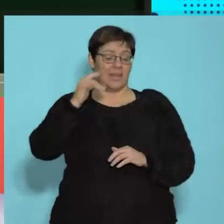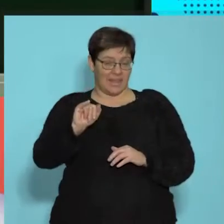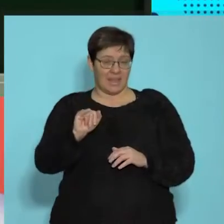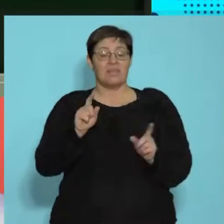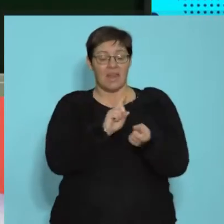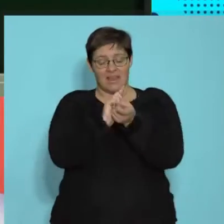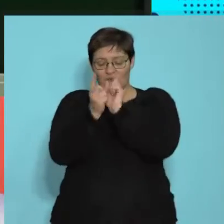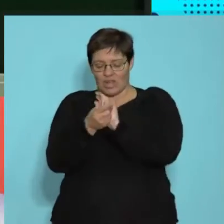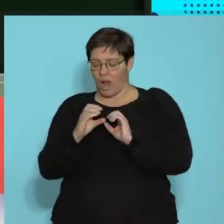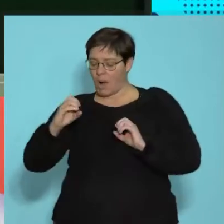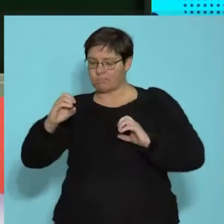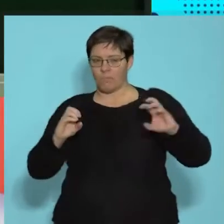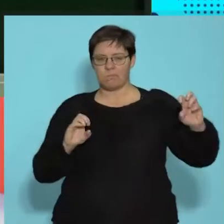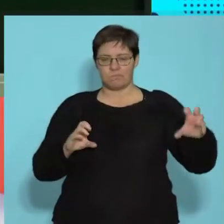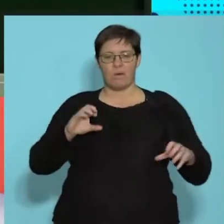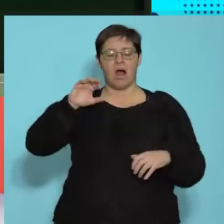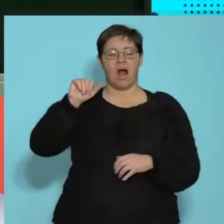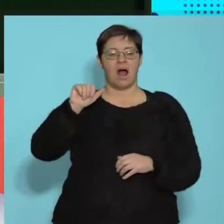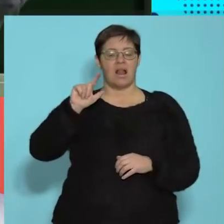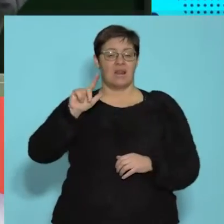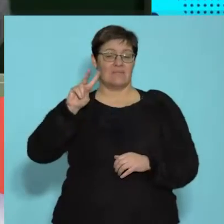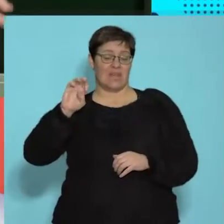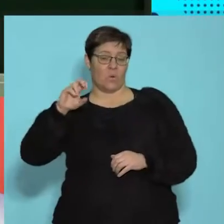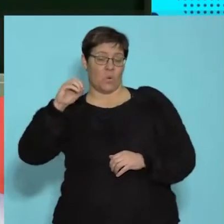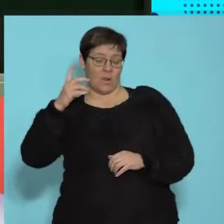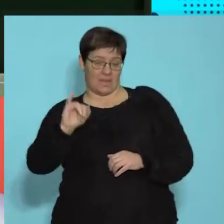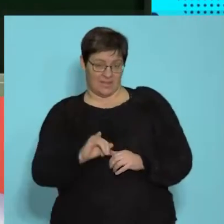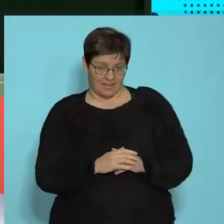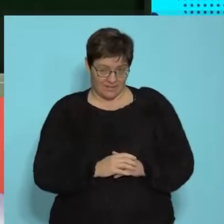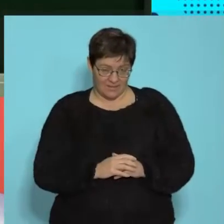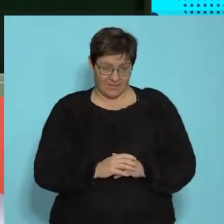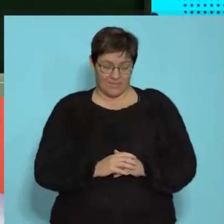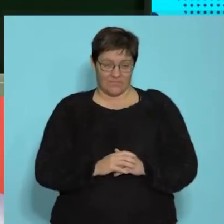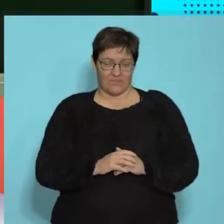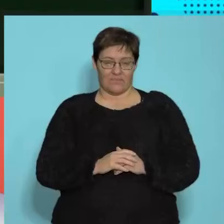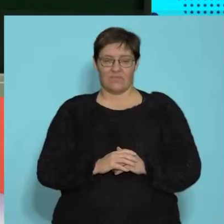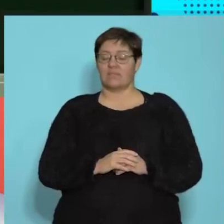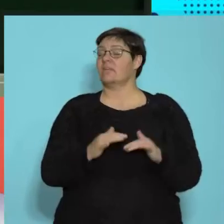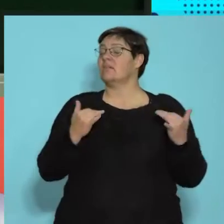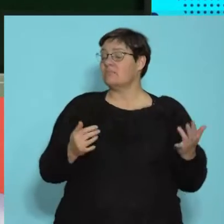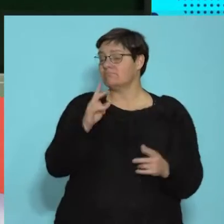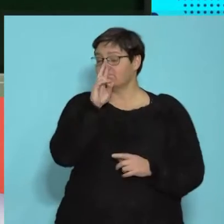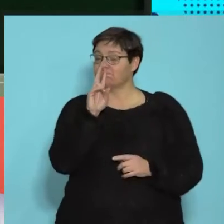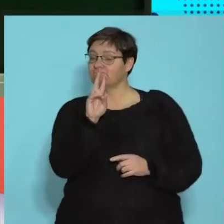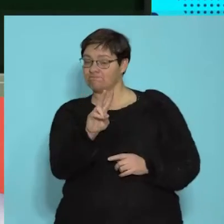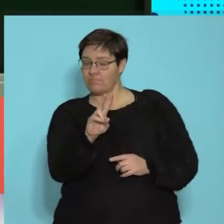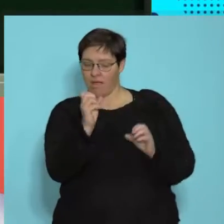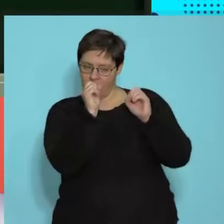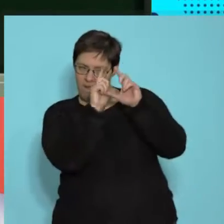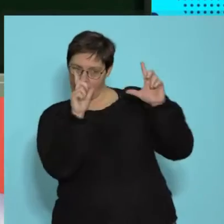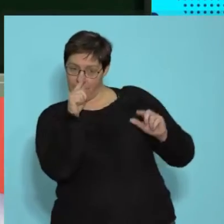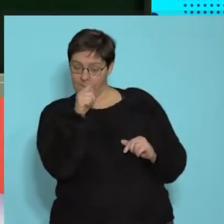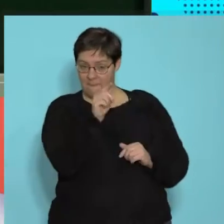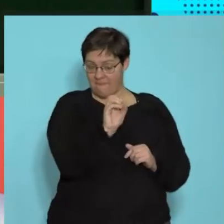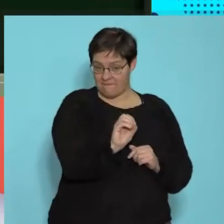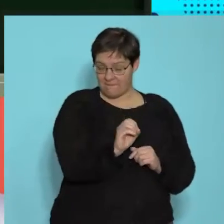bronchioles, and they become those little balloon-like air sacs called the alveoli. Now, if you have been